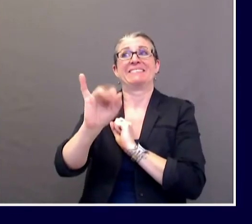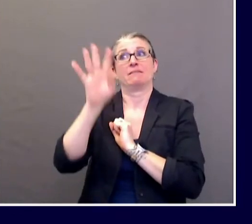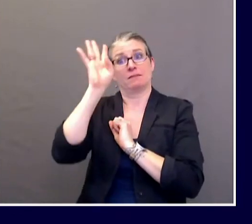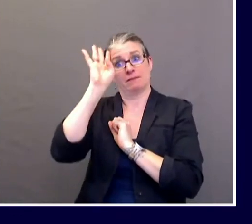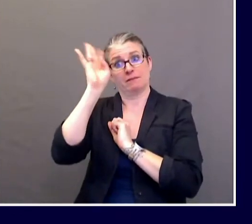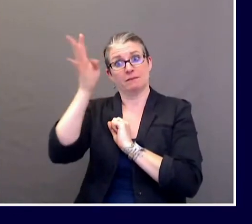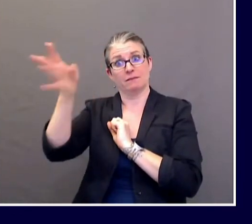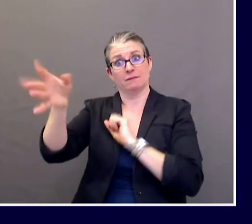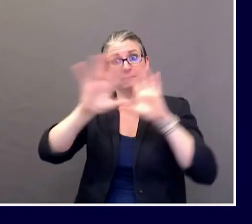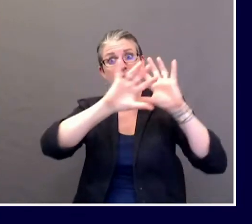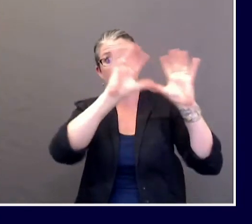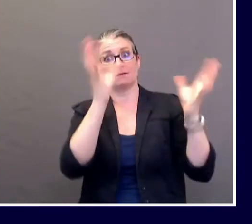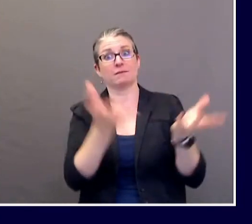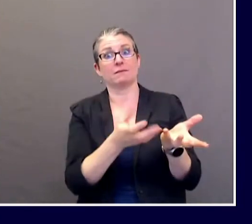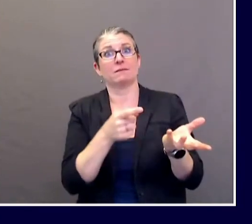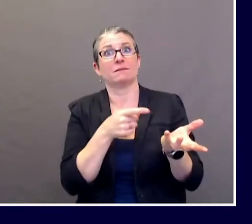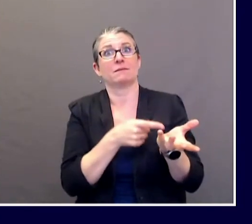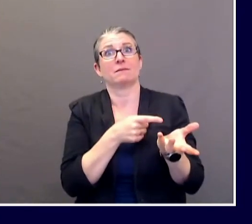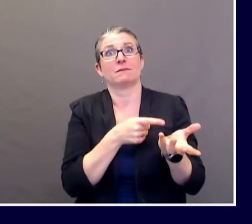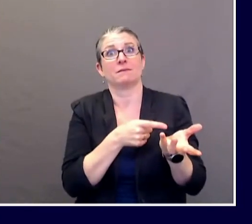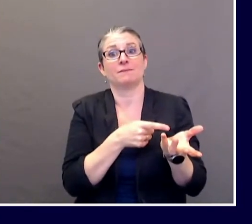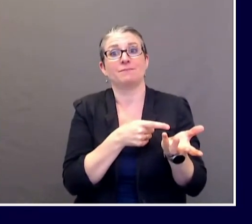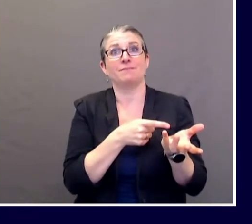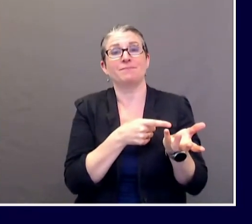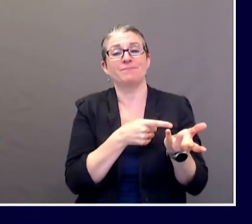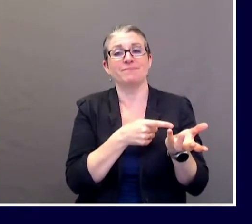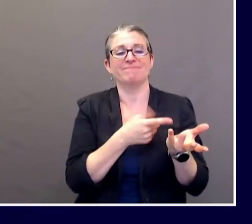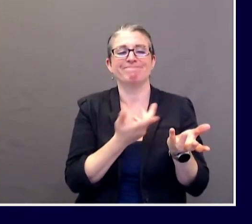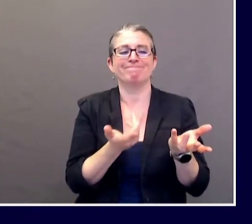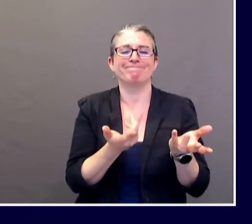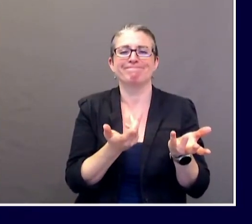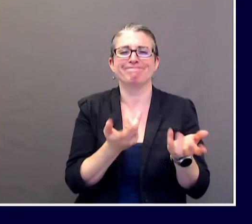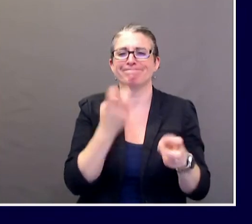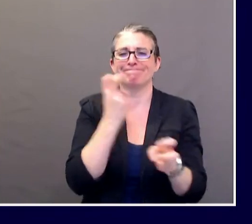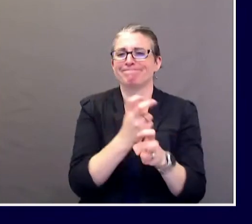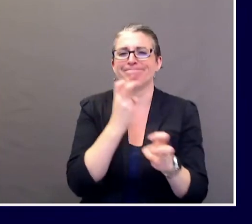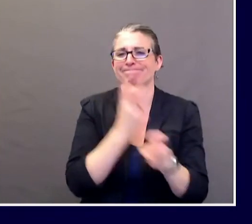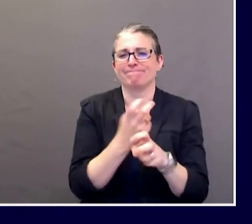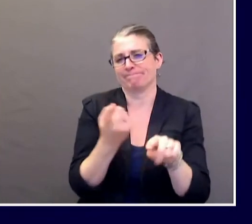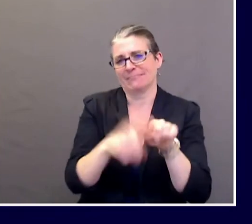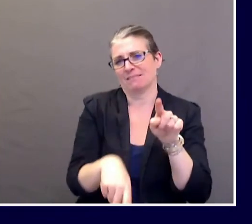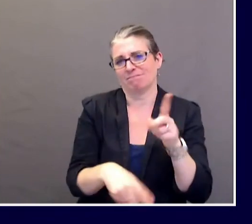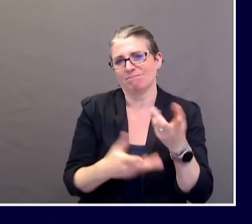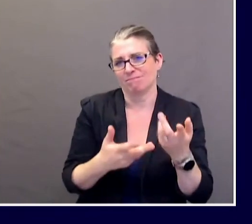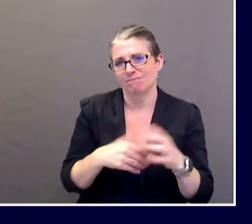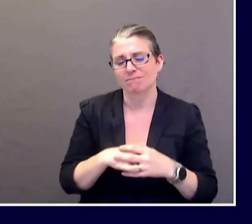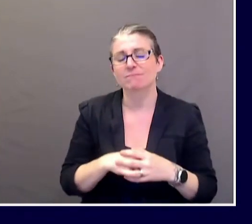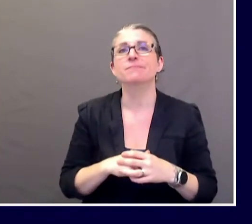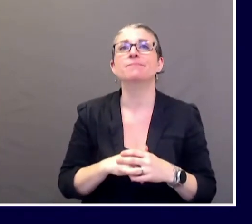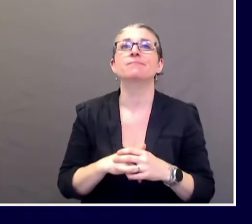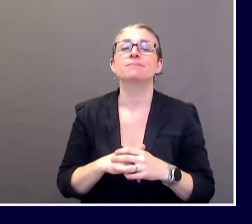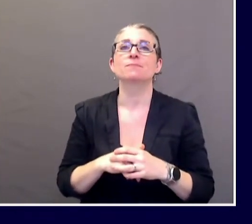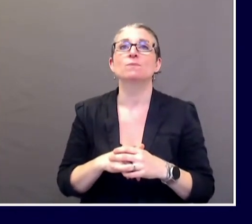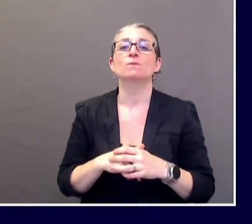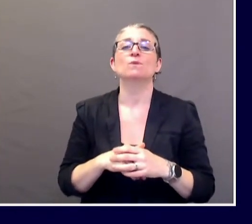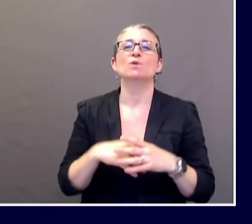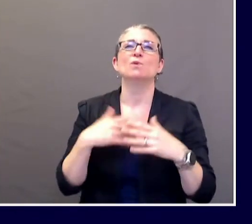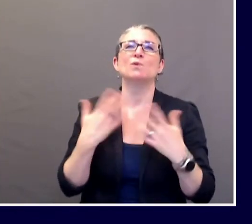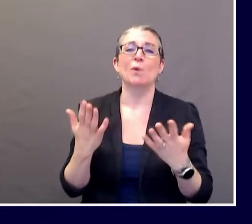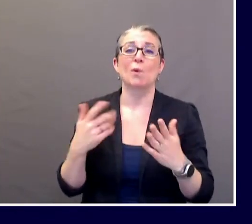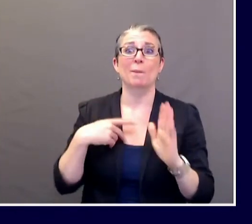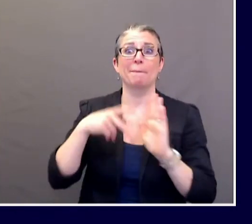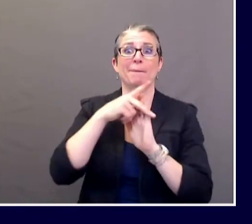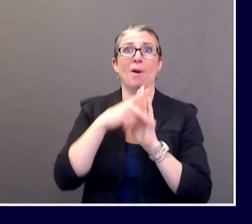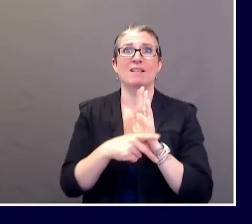workplace. But in the real world setting, having that kind of policy be able to be implemented,